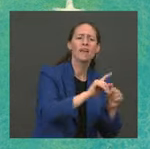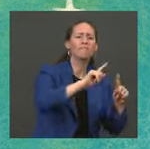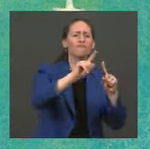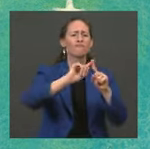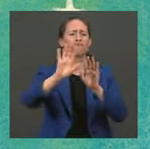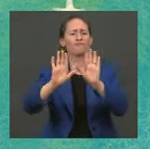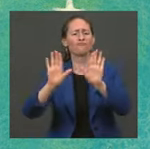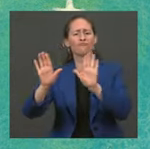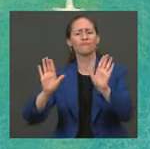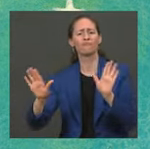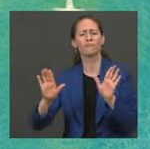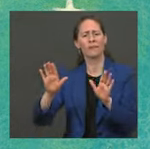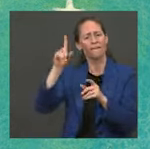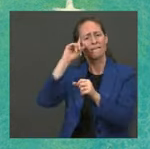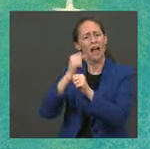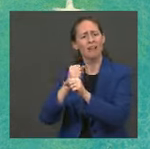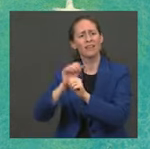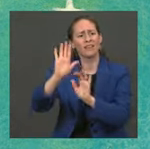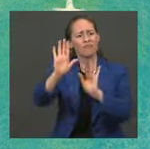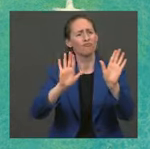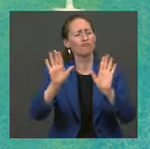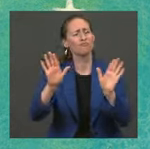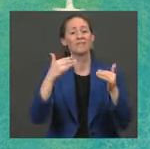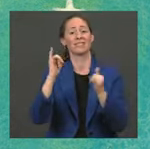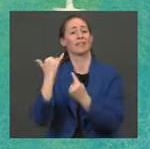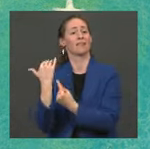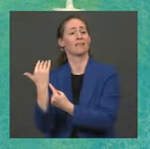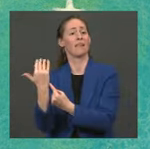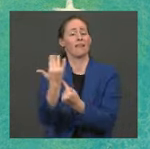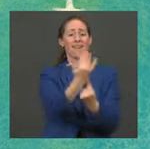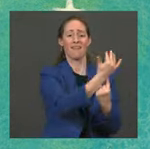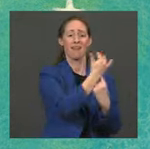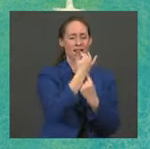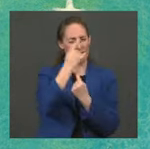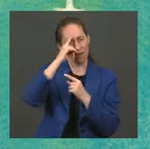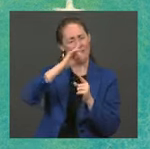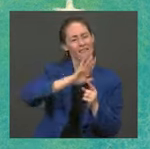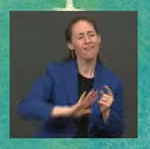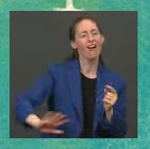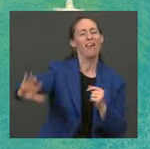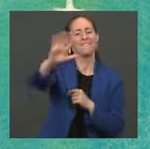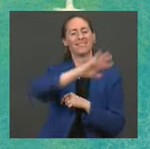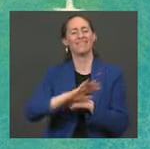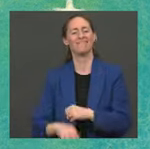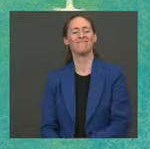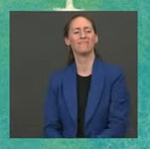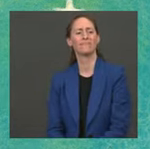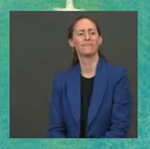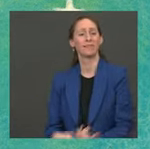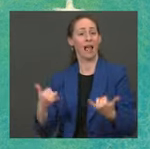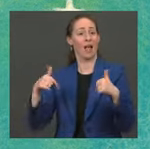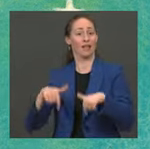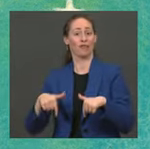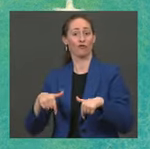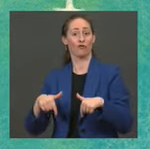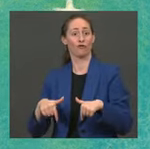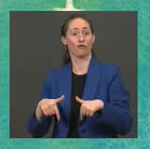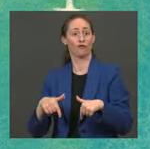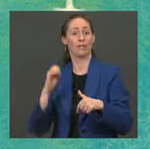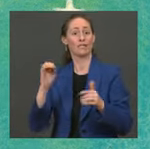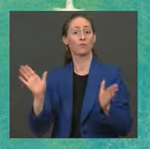all. Finally, here in the East Room, we see the gift of gratitude, the small acts